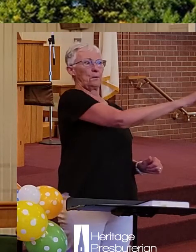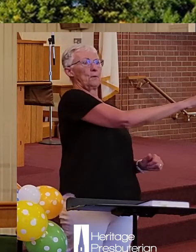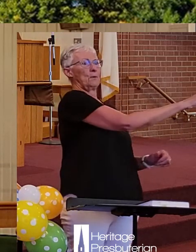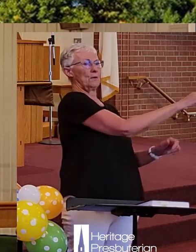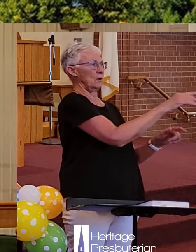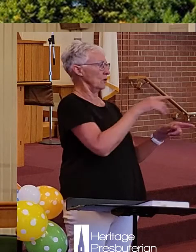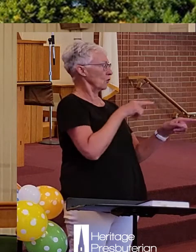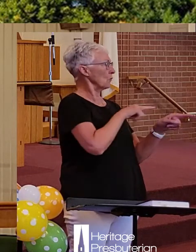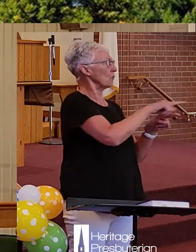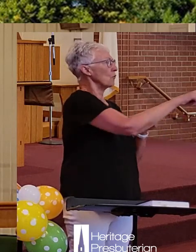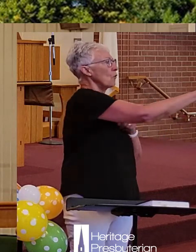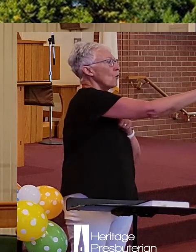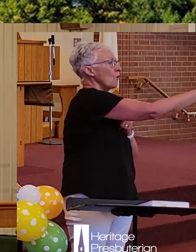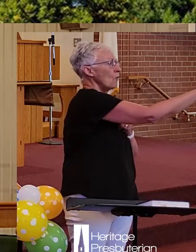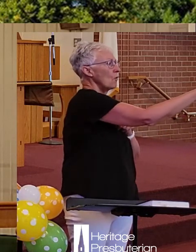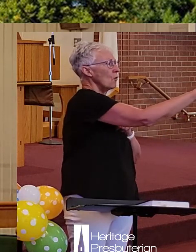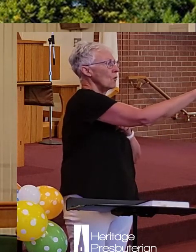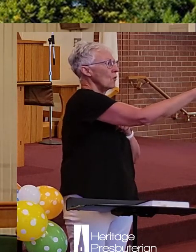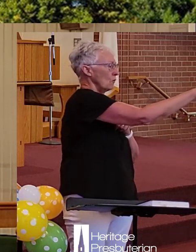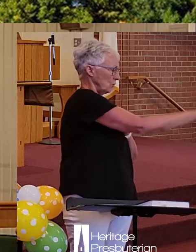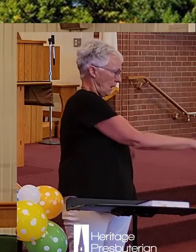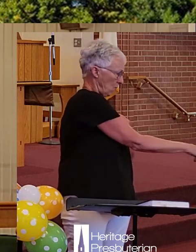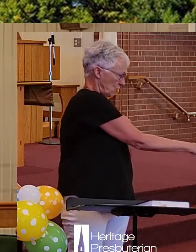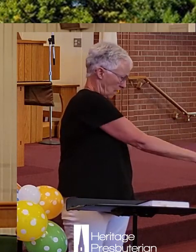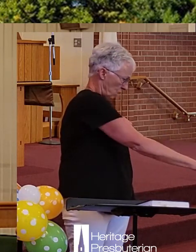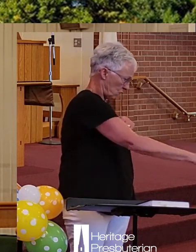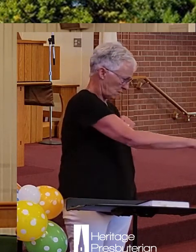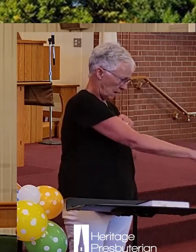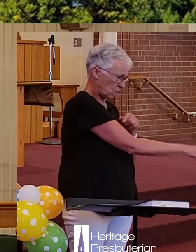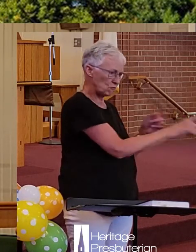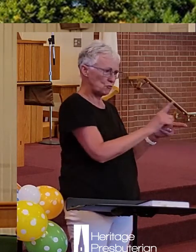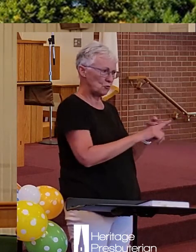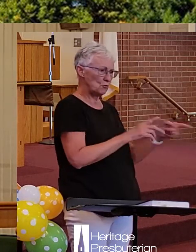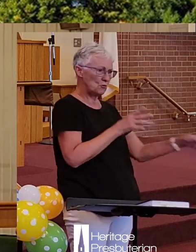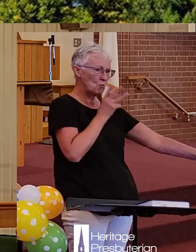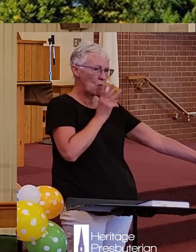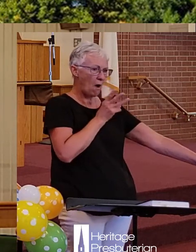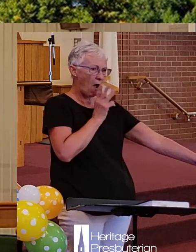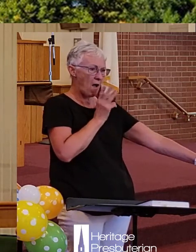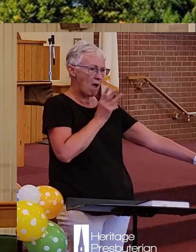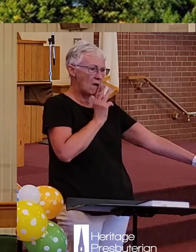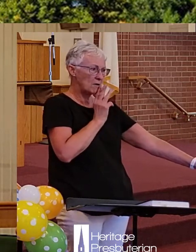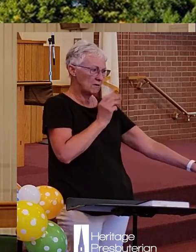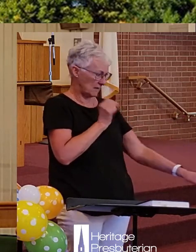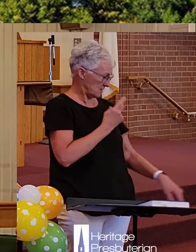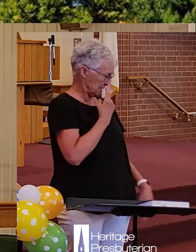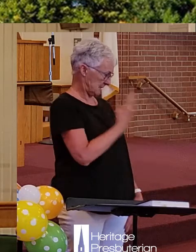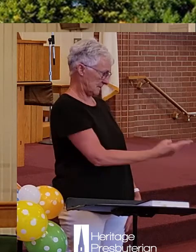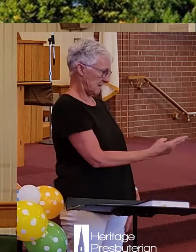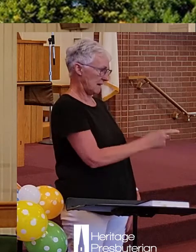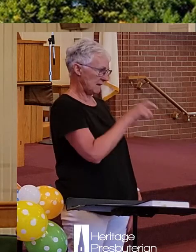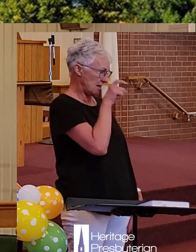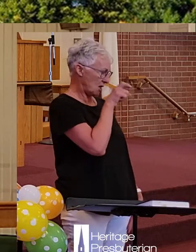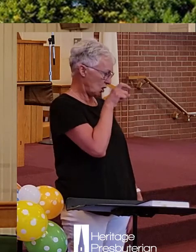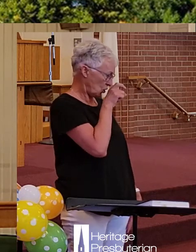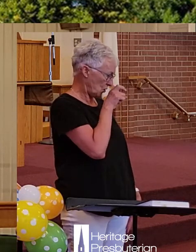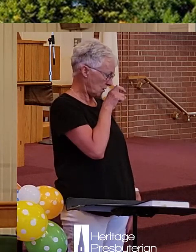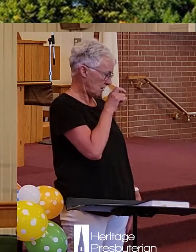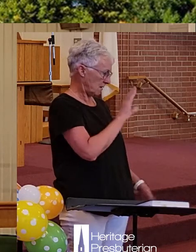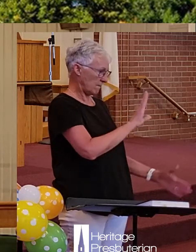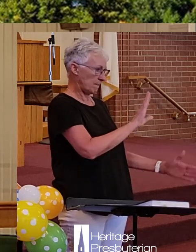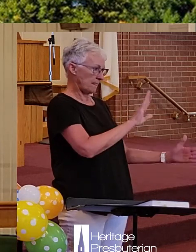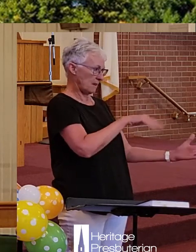across through the purple haze, down, down, hundreds of feet towards the lake below. And then, as it reached the